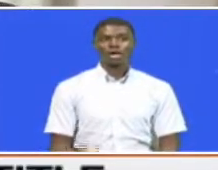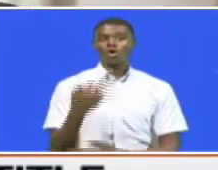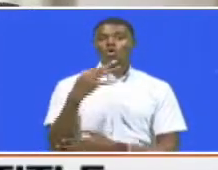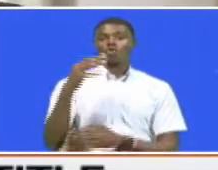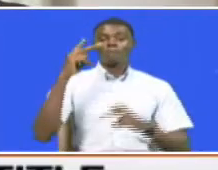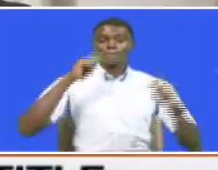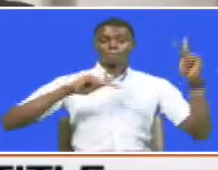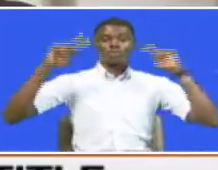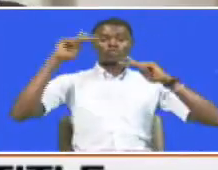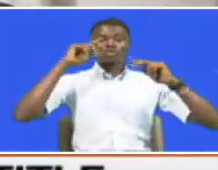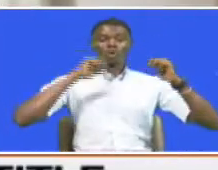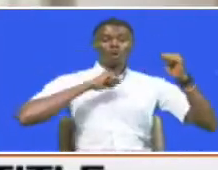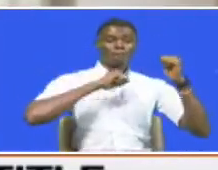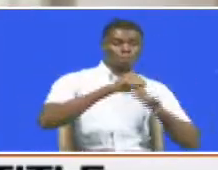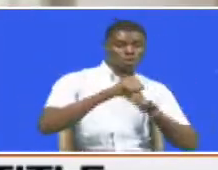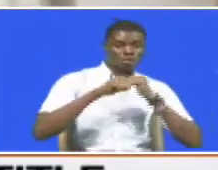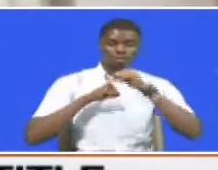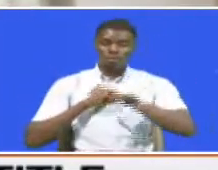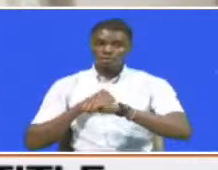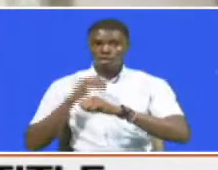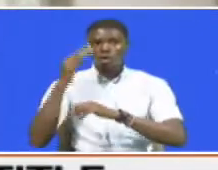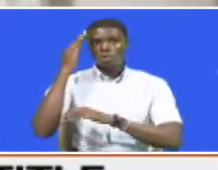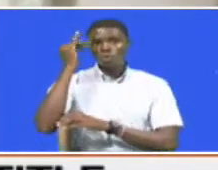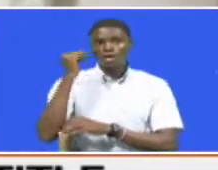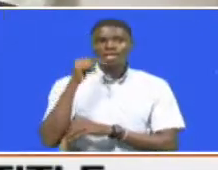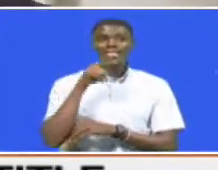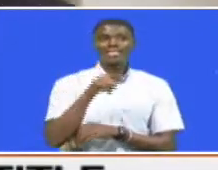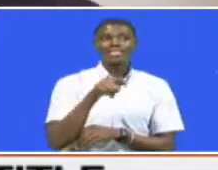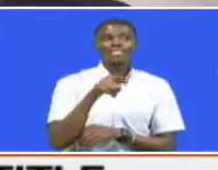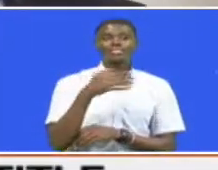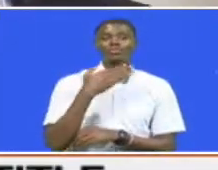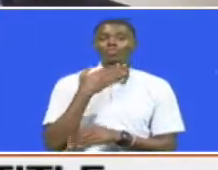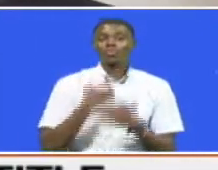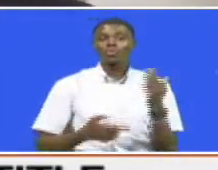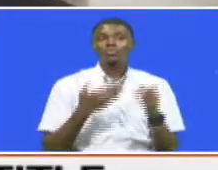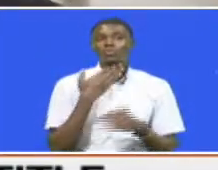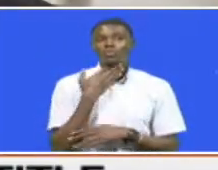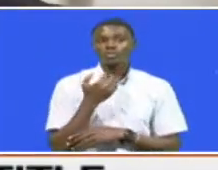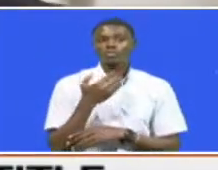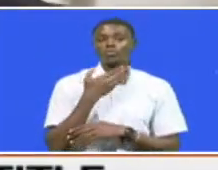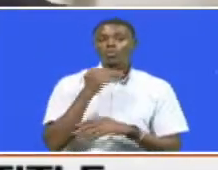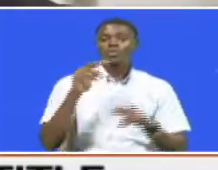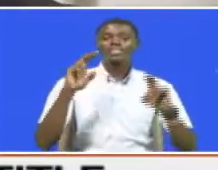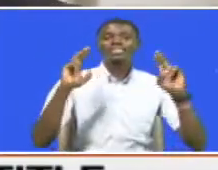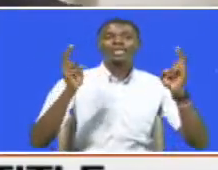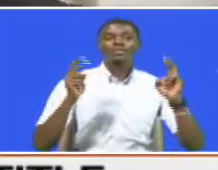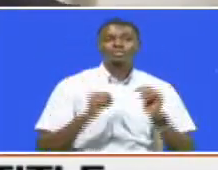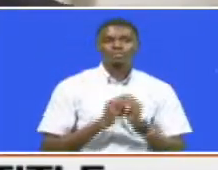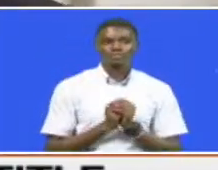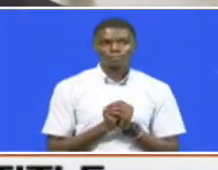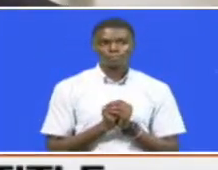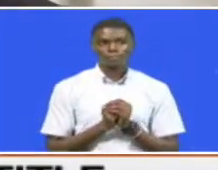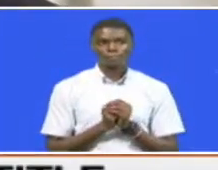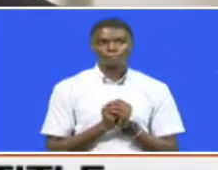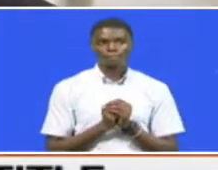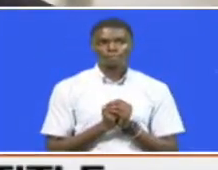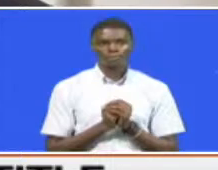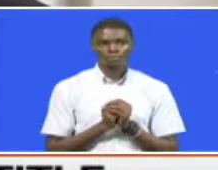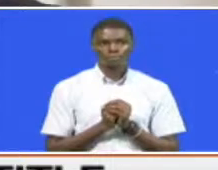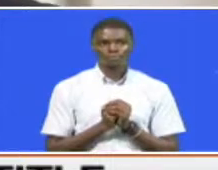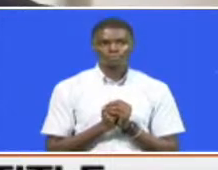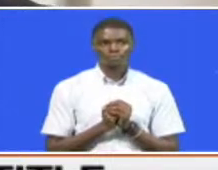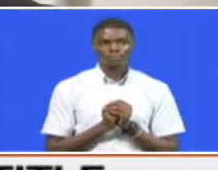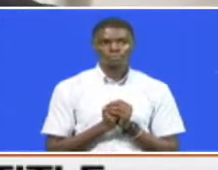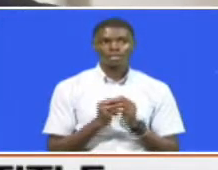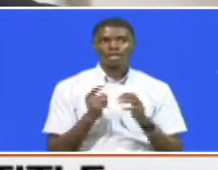professional boxing, because this is what we want. We want titles, and then